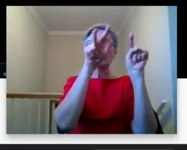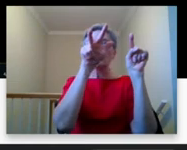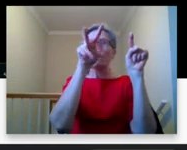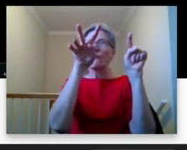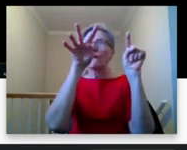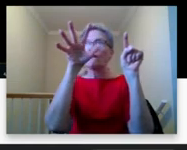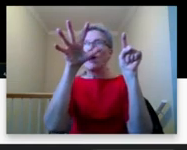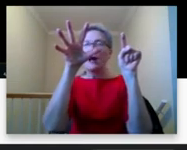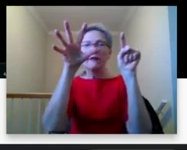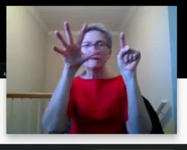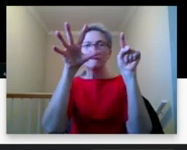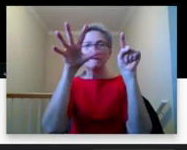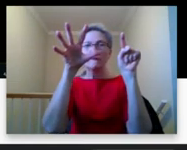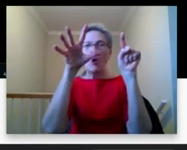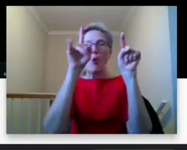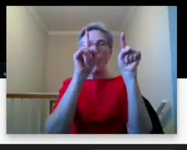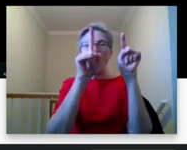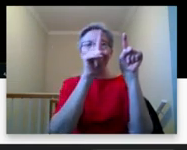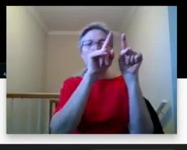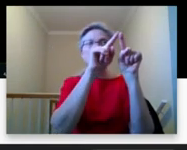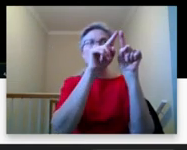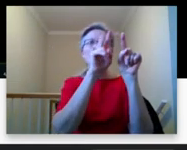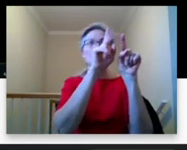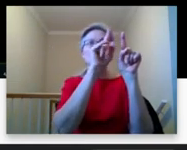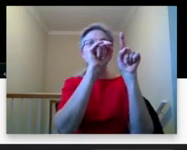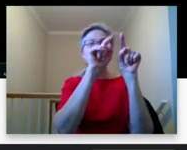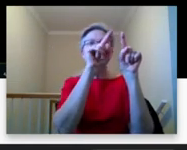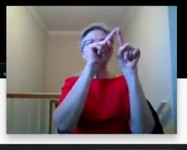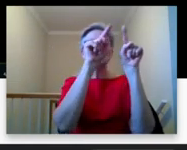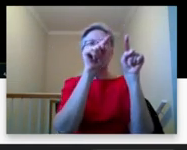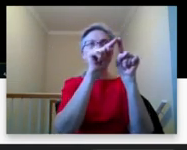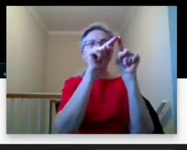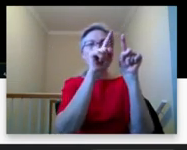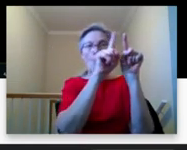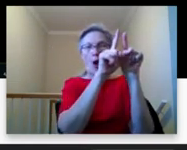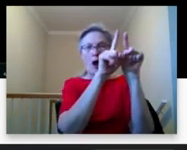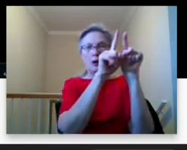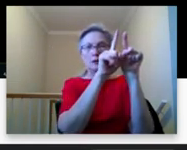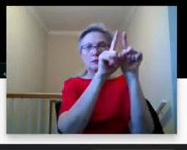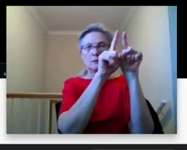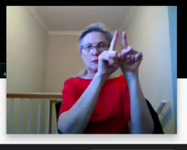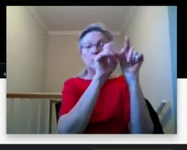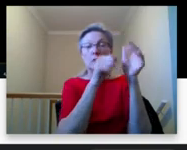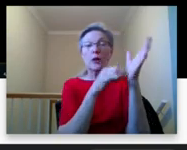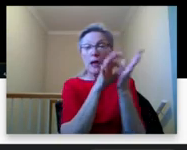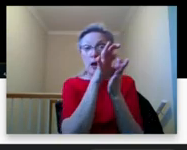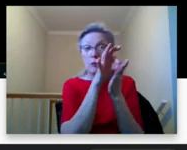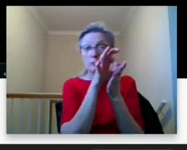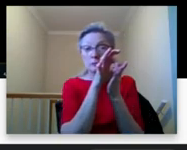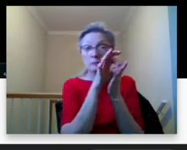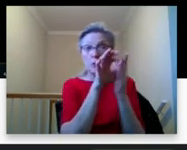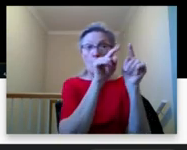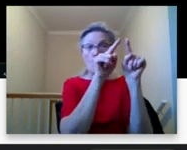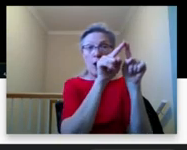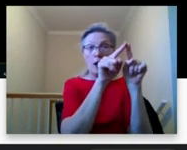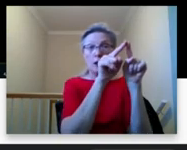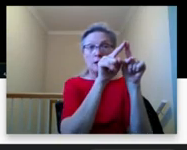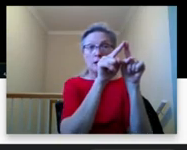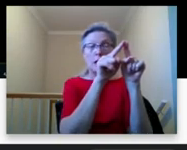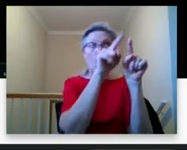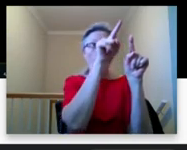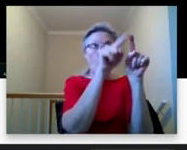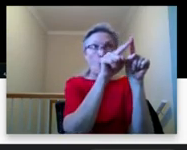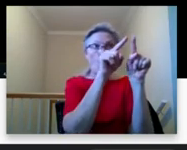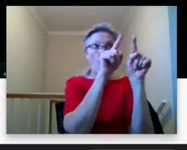here's 1 unit square, right? That's 1. Because that's 1 square that has a length of 1 and a width of